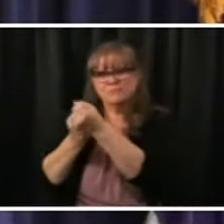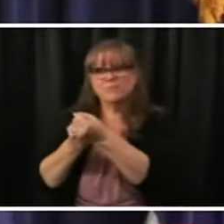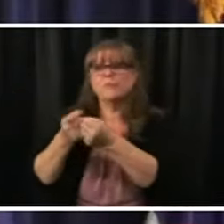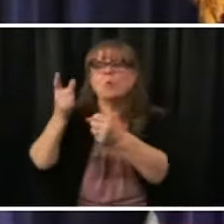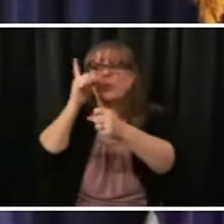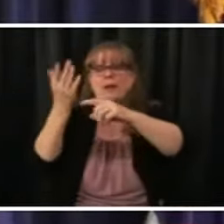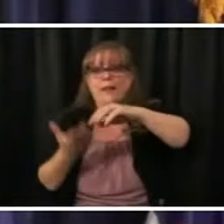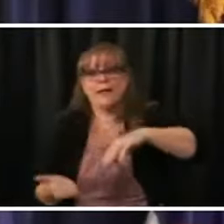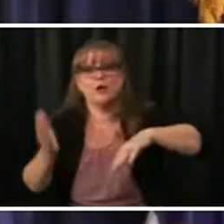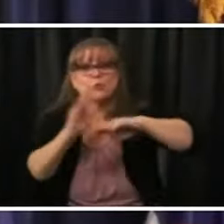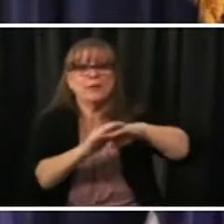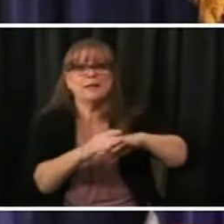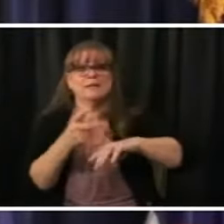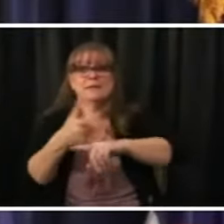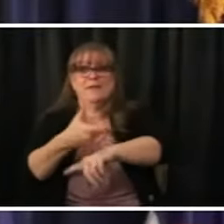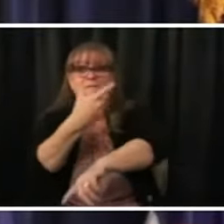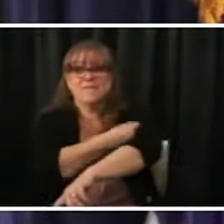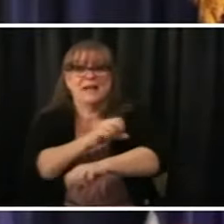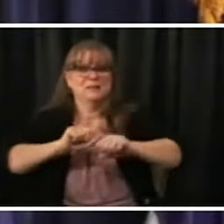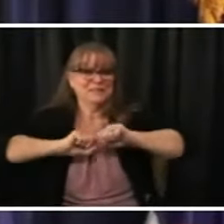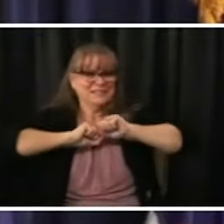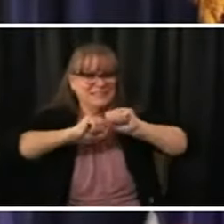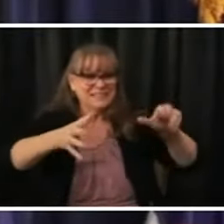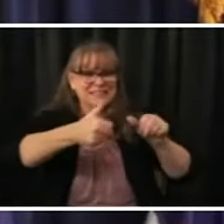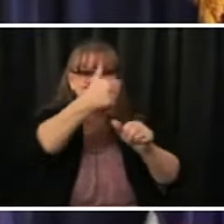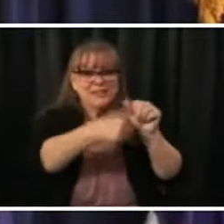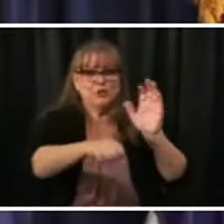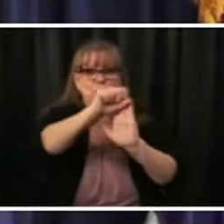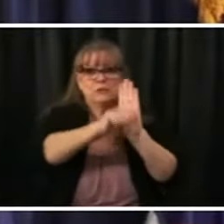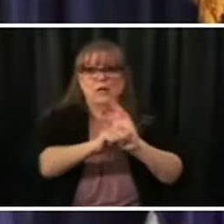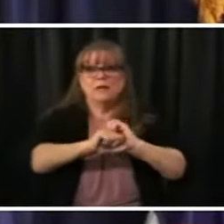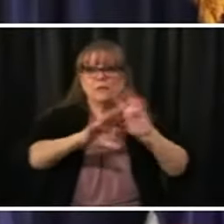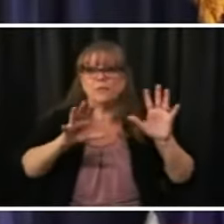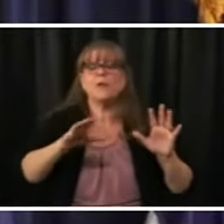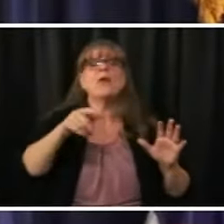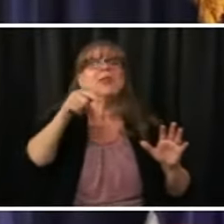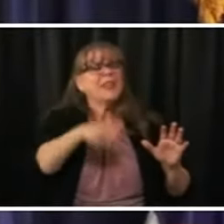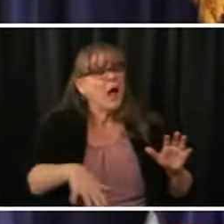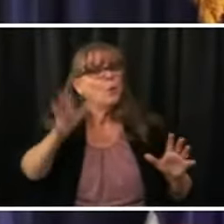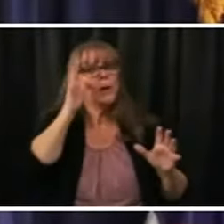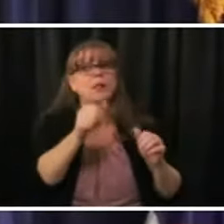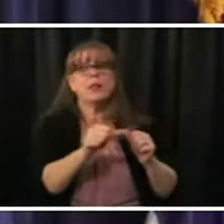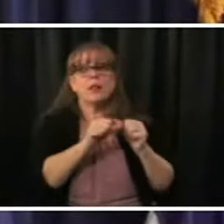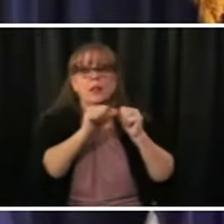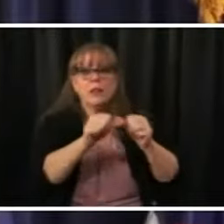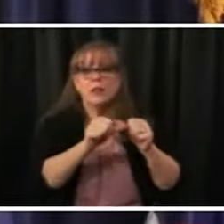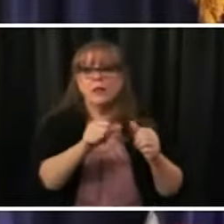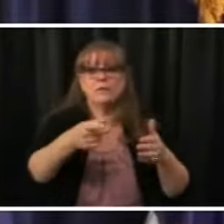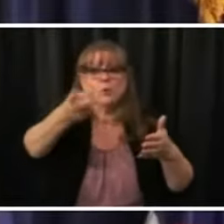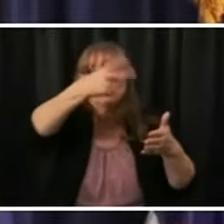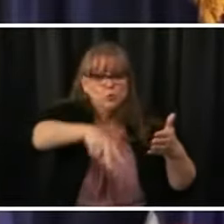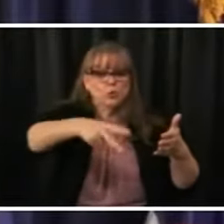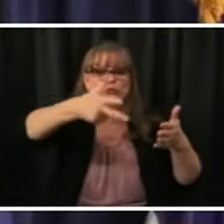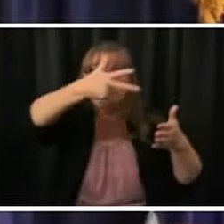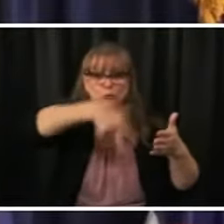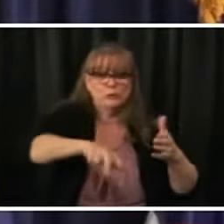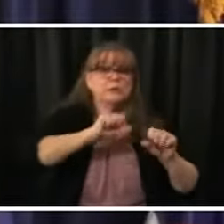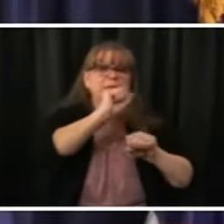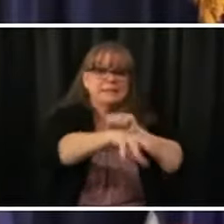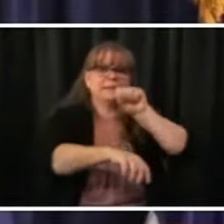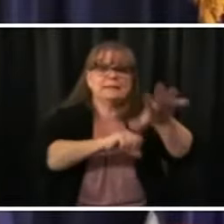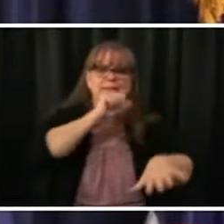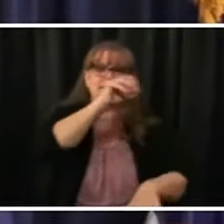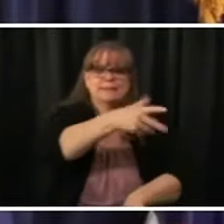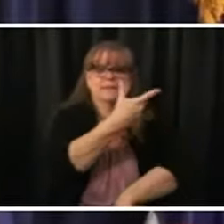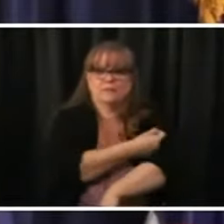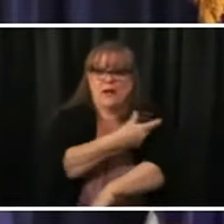by 9,000 starting next week, but continuing that for several weeks. I think there's increasing frustration about the lack of visibility